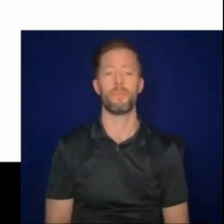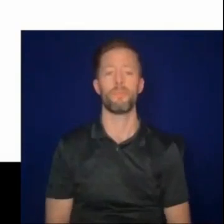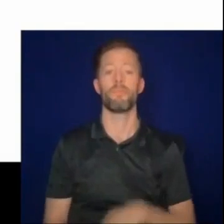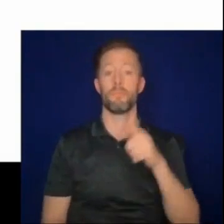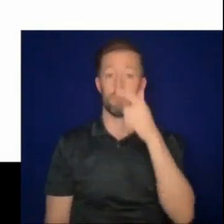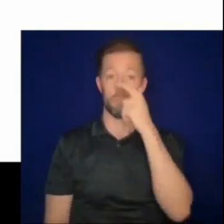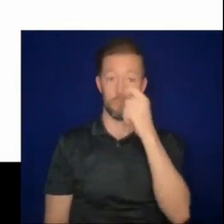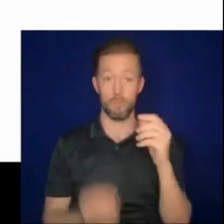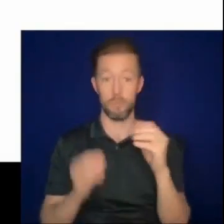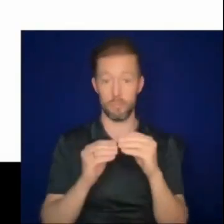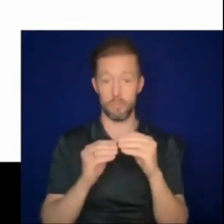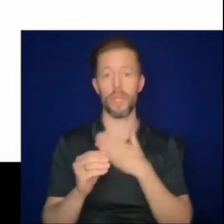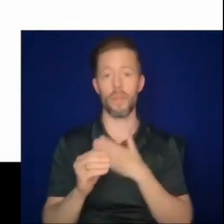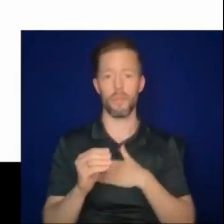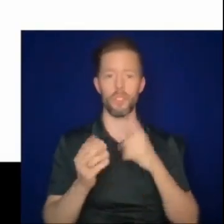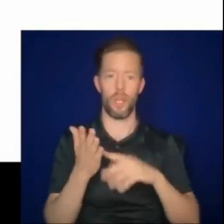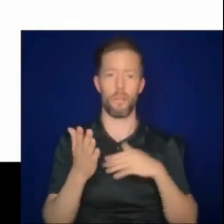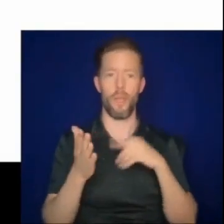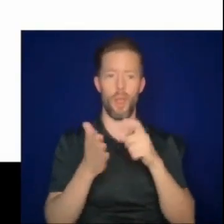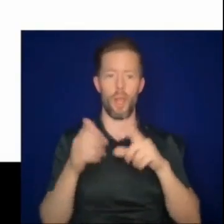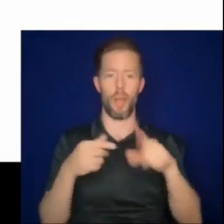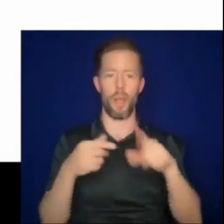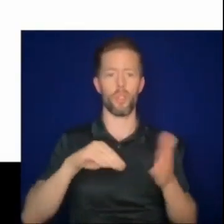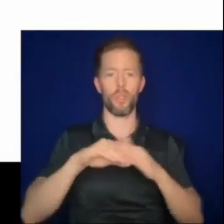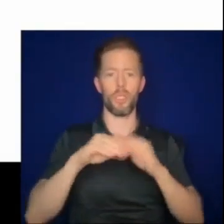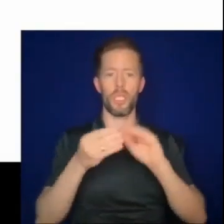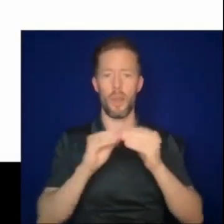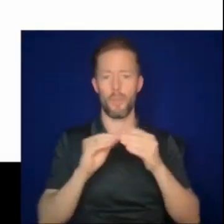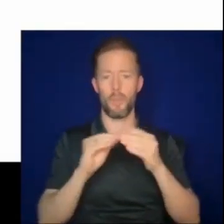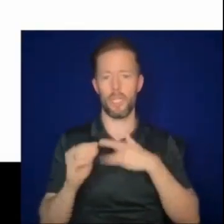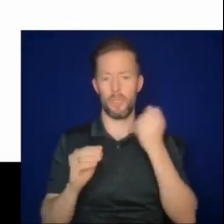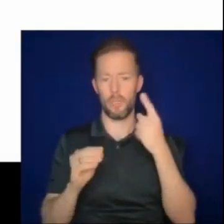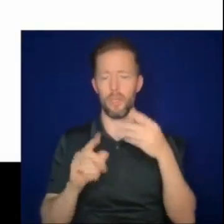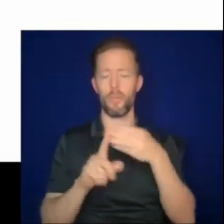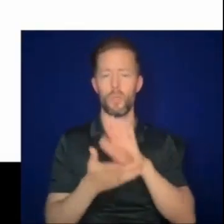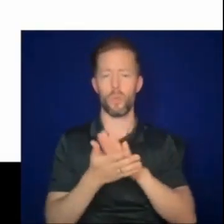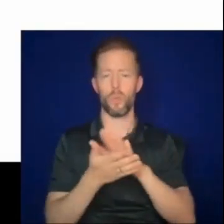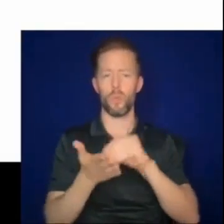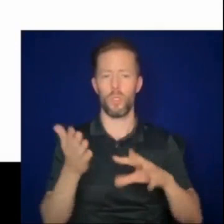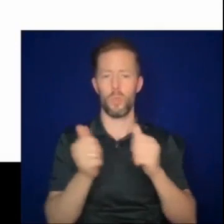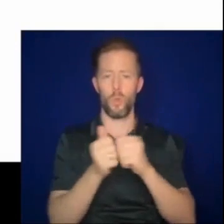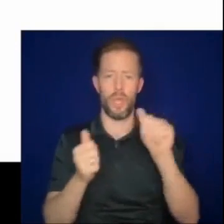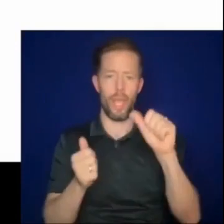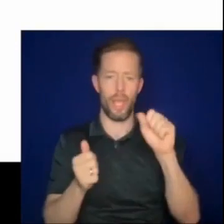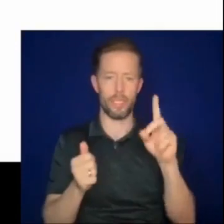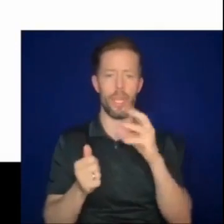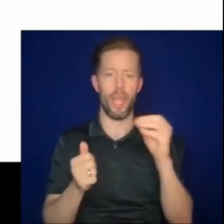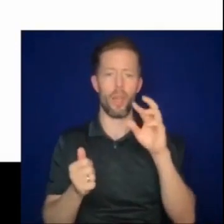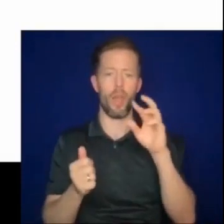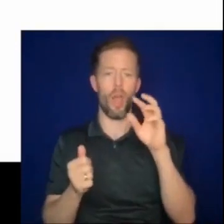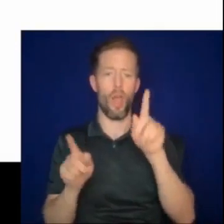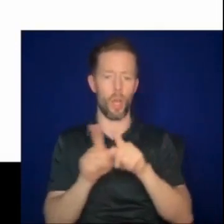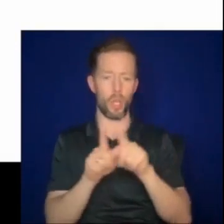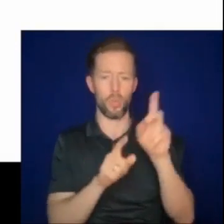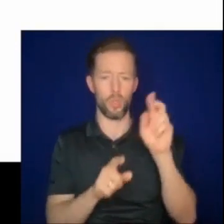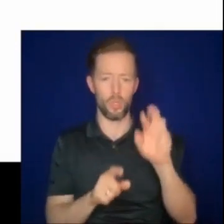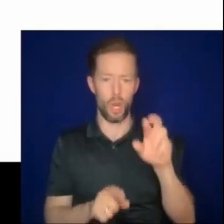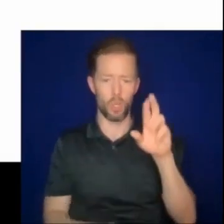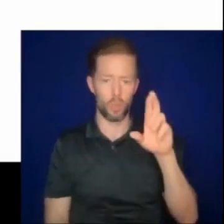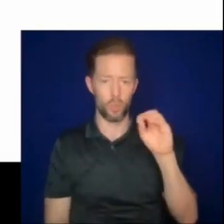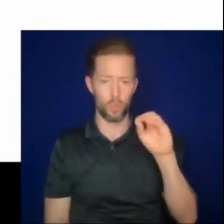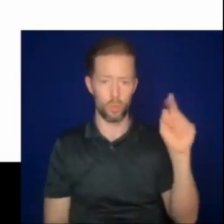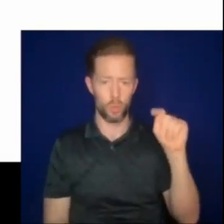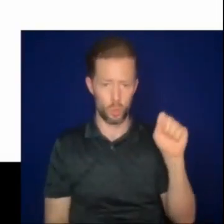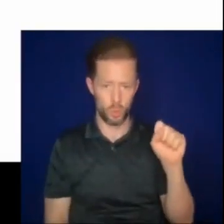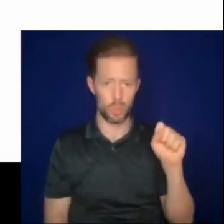this. And then if you're interested in more about this, please check out my article on increasing number sense understanding of preschool students with ASD, and also Dr.